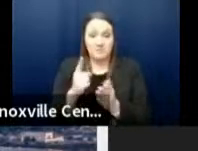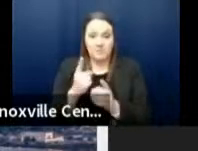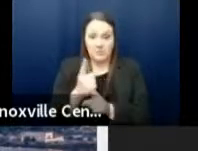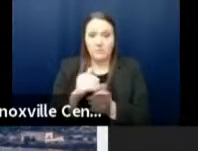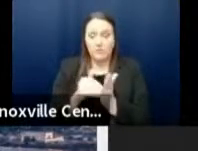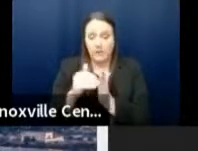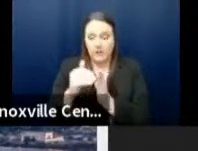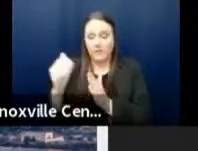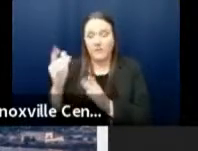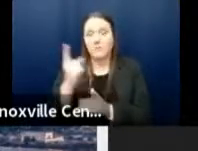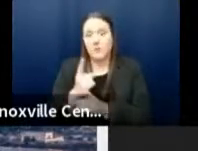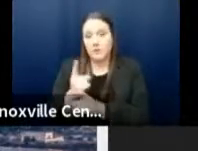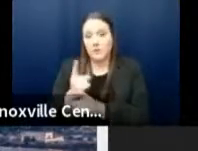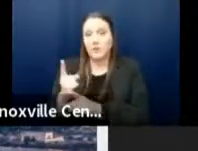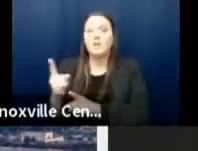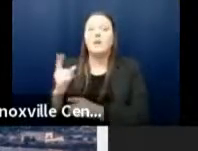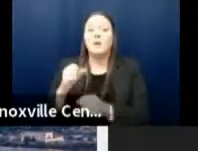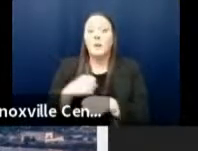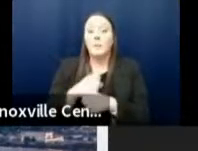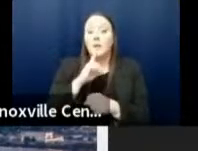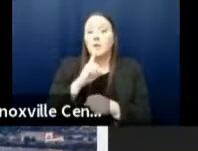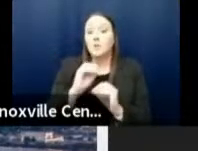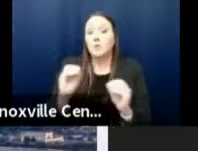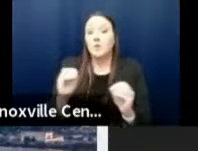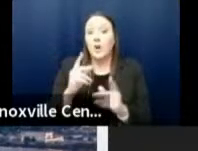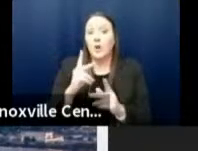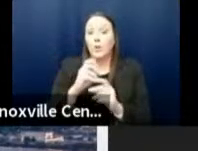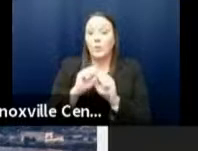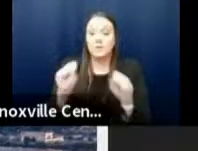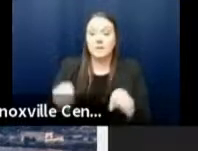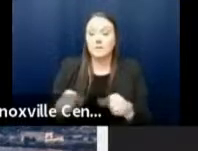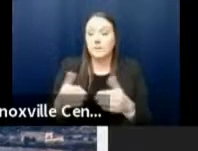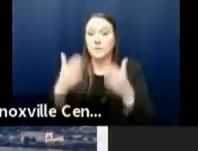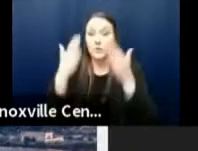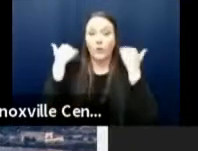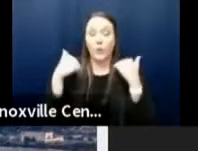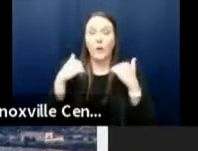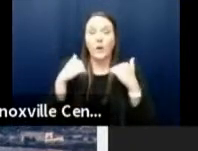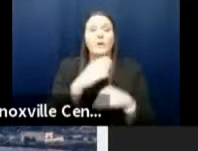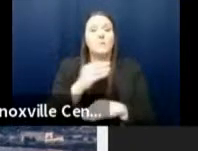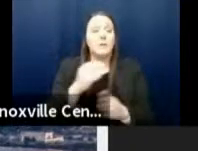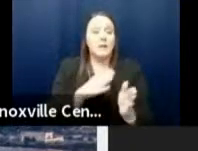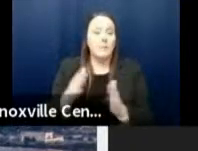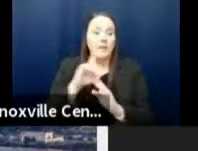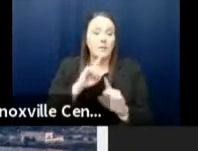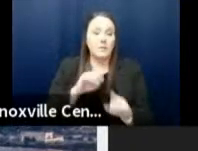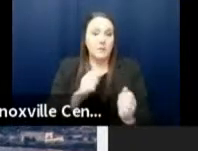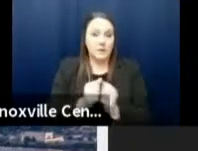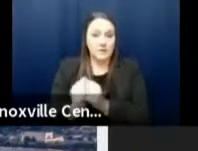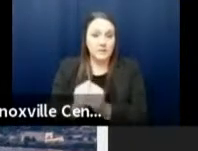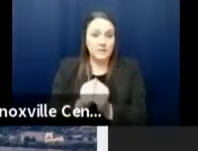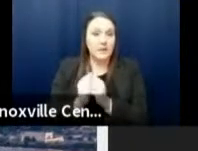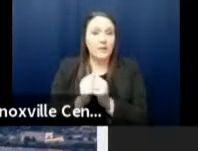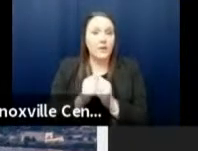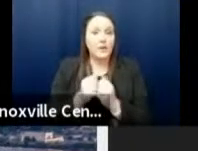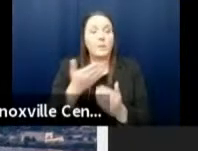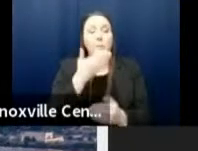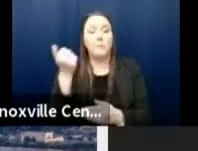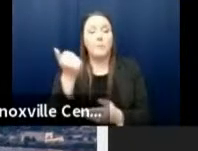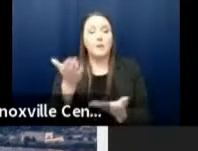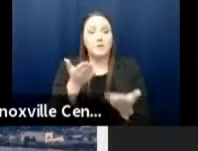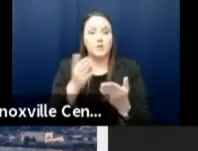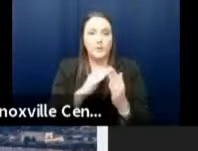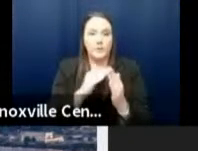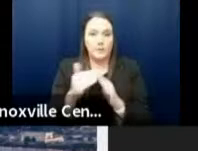together to ensure that no system is impacted disproportionately, and plan the response together to best serve the community.